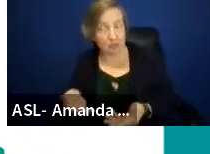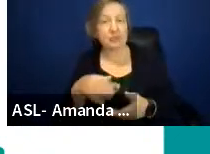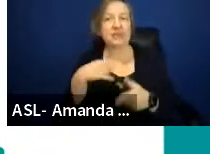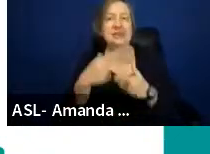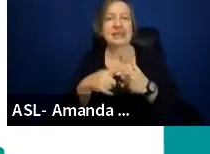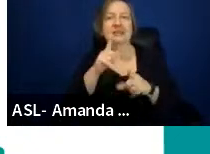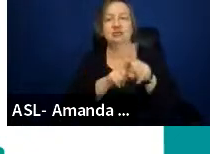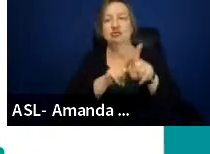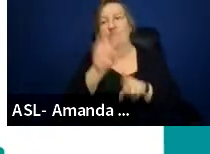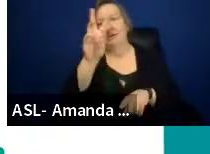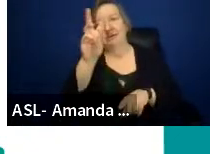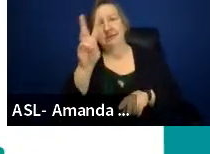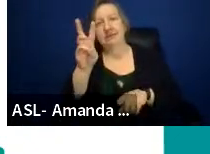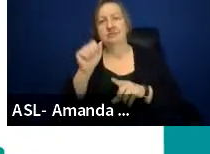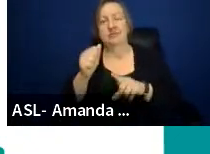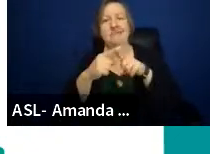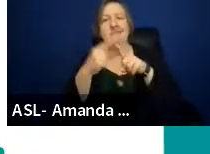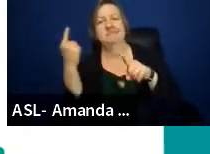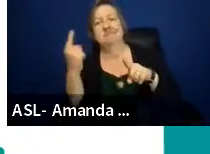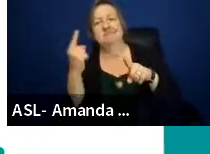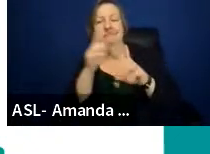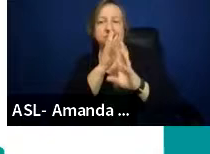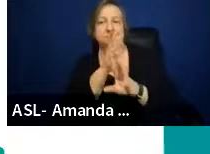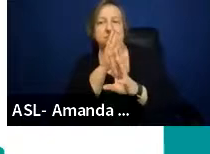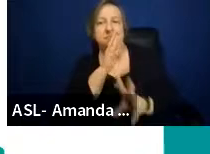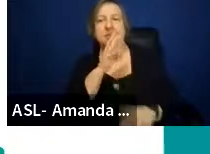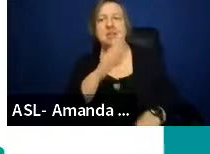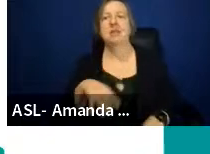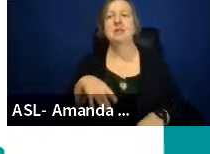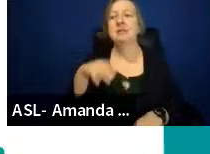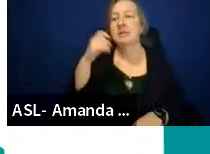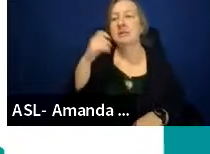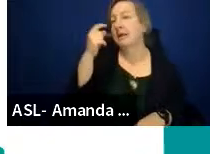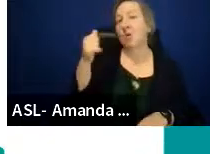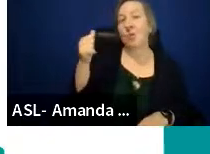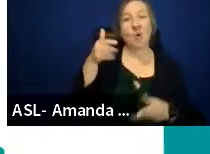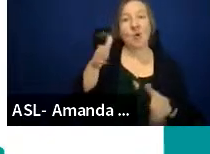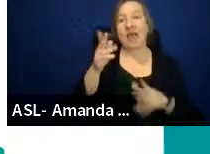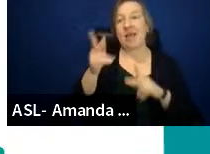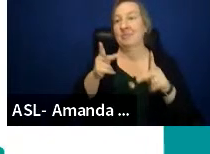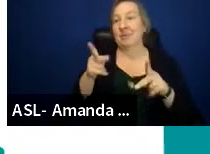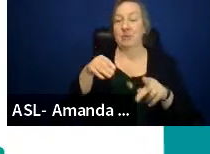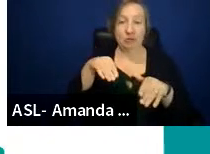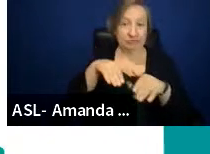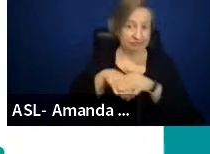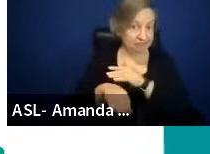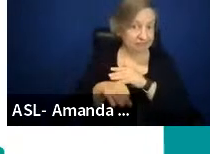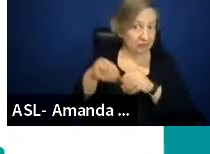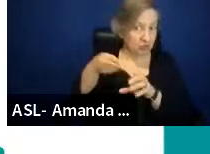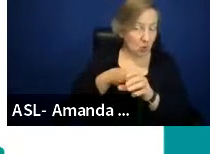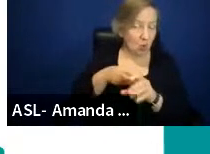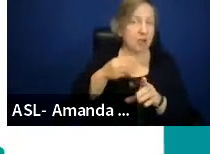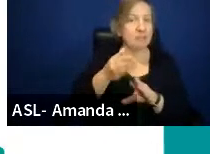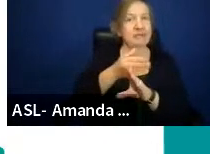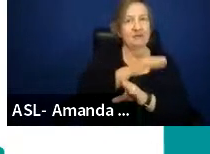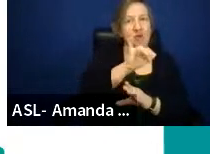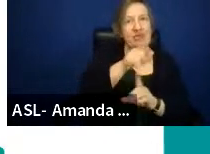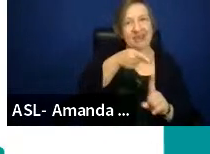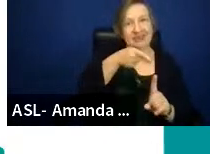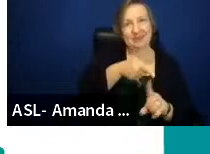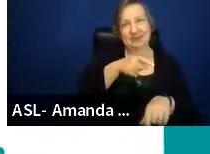We will not be letting in members of the public before this designated meeting time